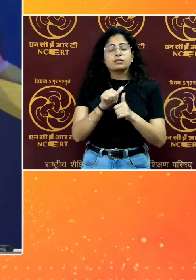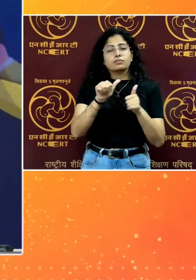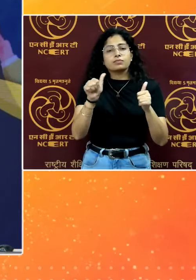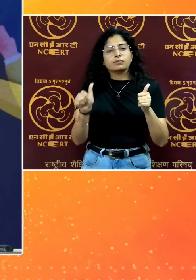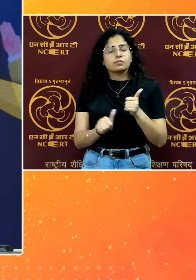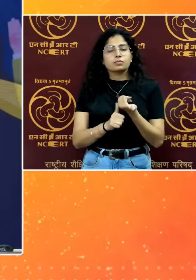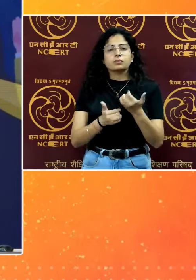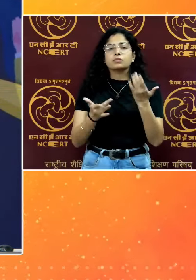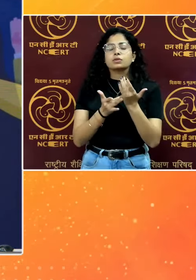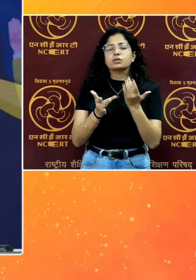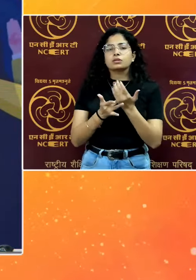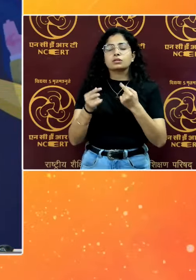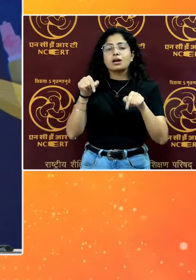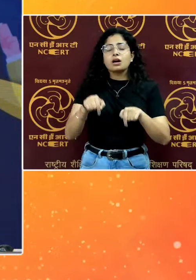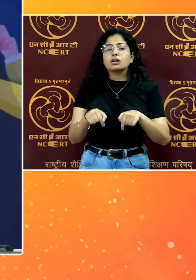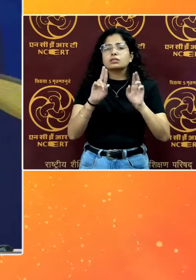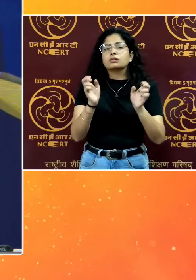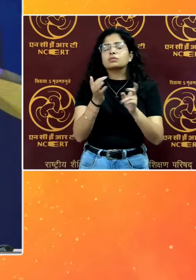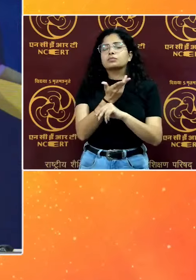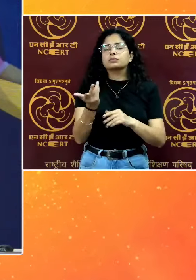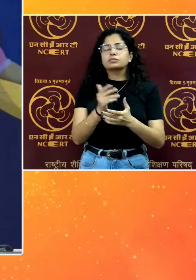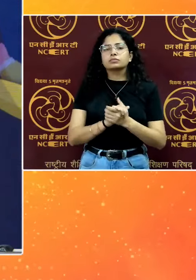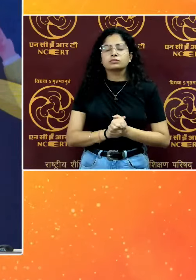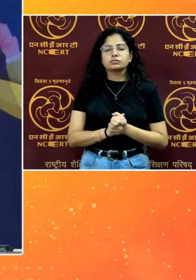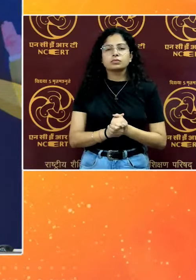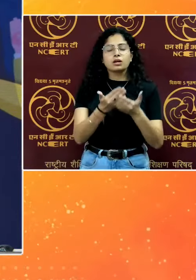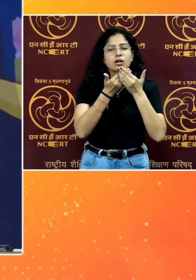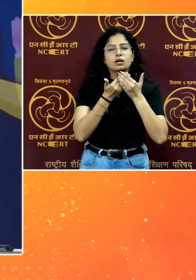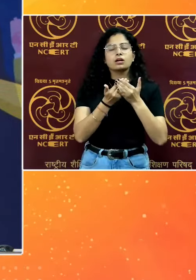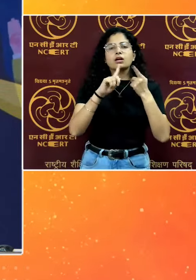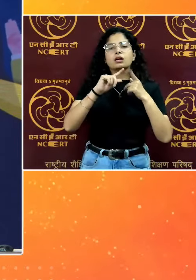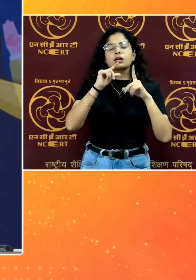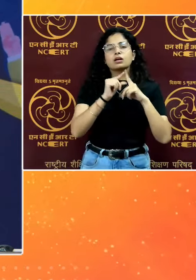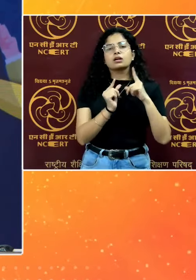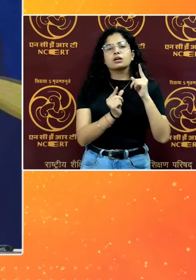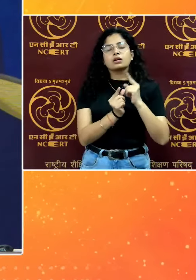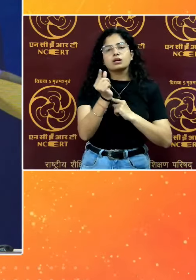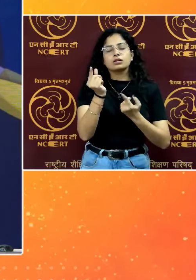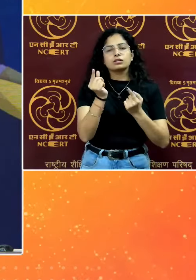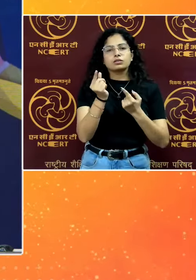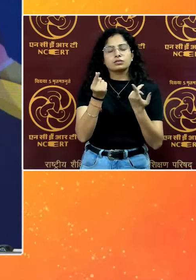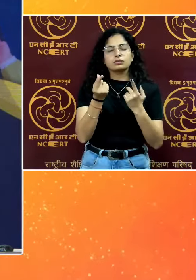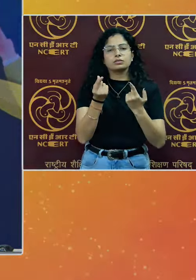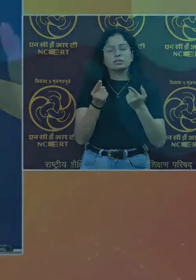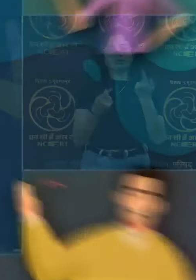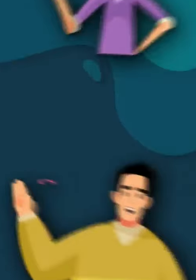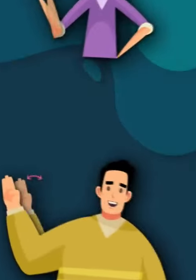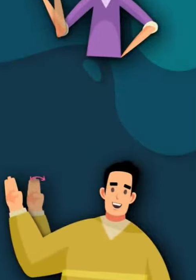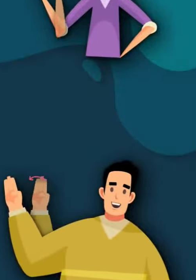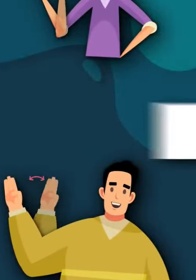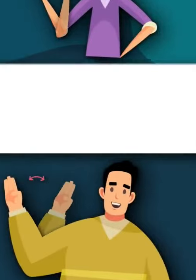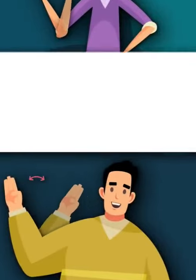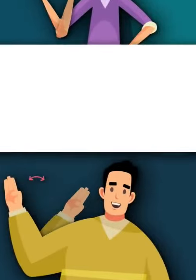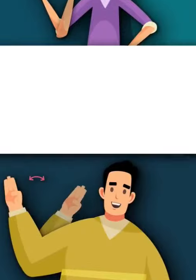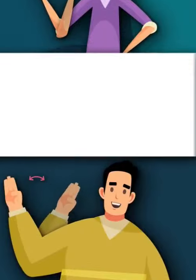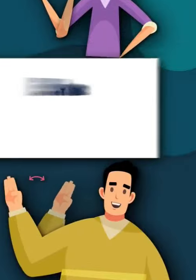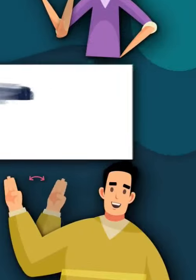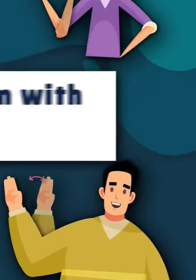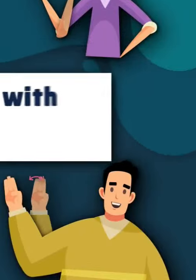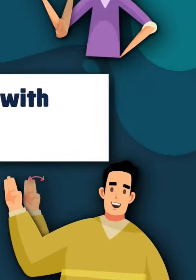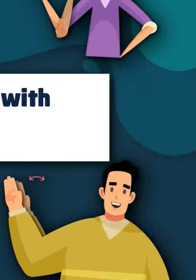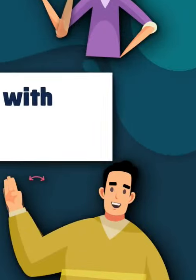the topic of day 4 is educational technology for children with hearing impairment. Now, this